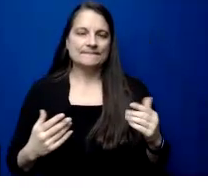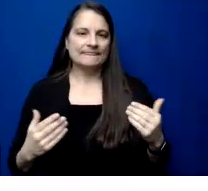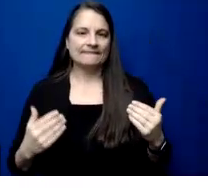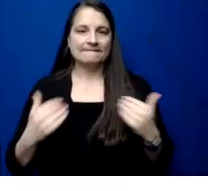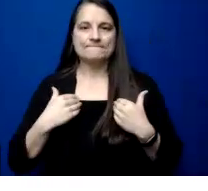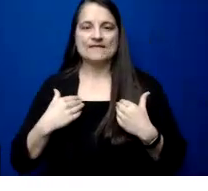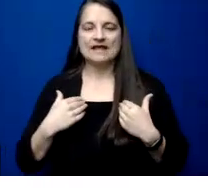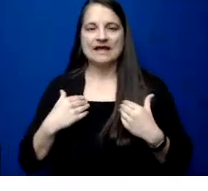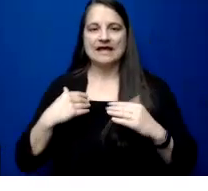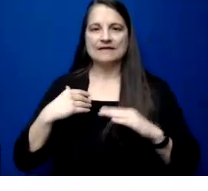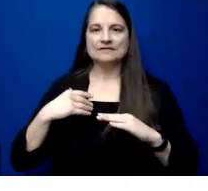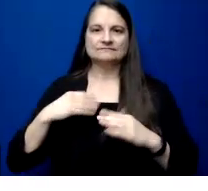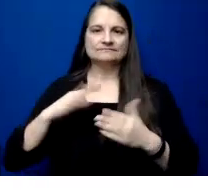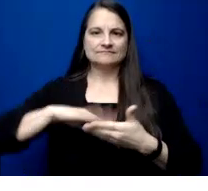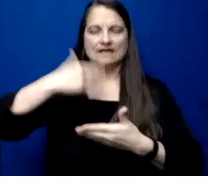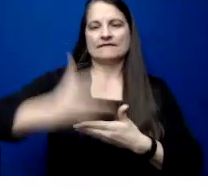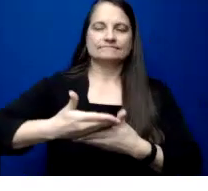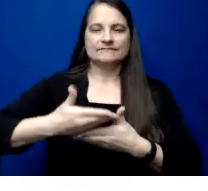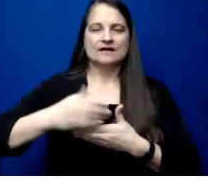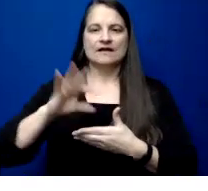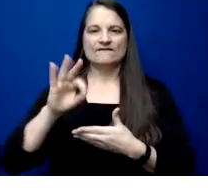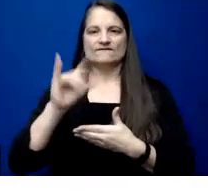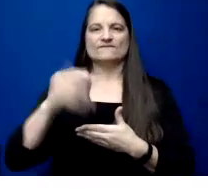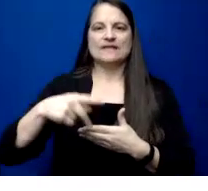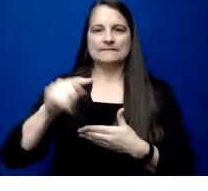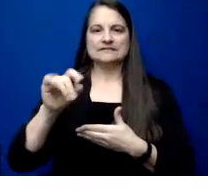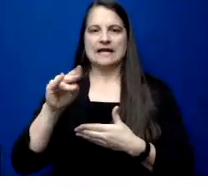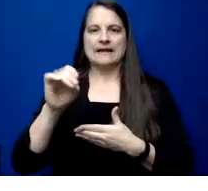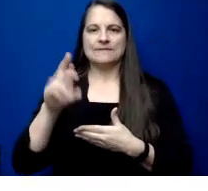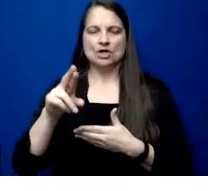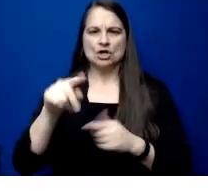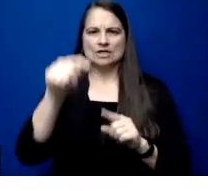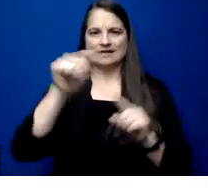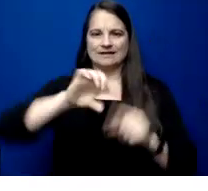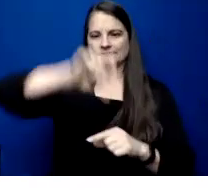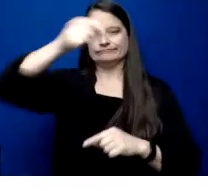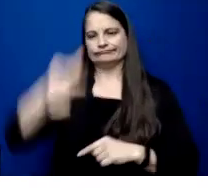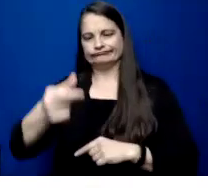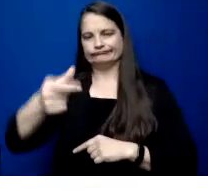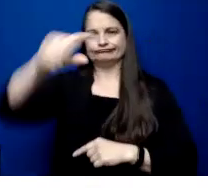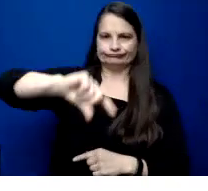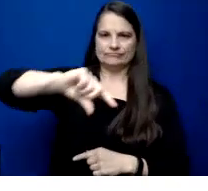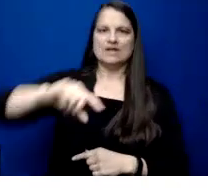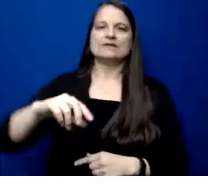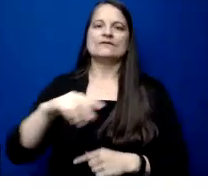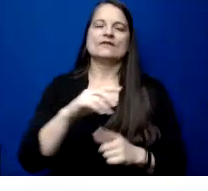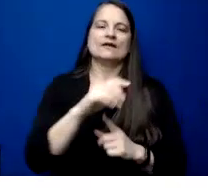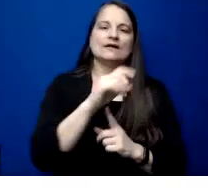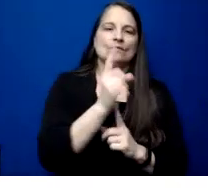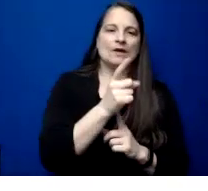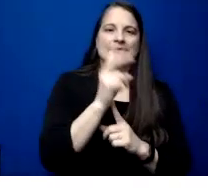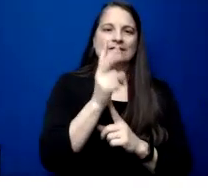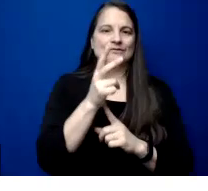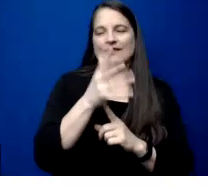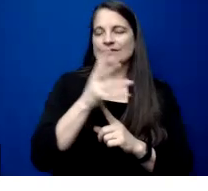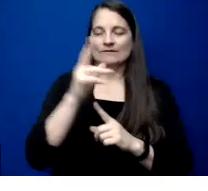flip timers that are each set for a certain amount of time. So below that, like the 1, 3, 5, 10, 15, 30-minute time options. So it's like